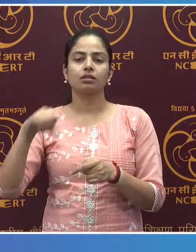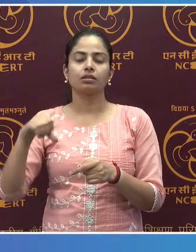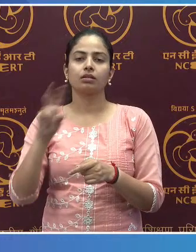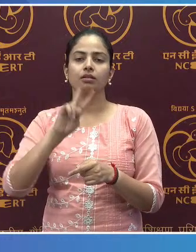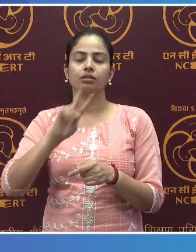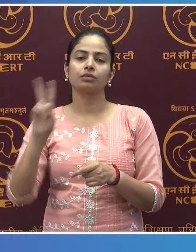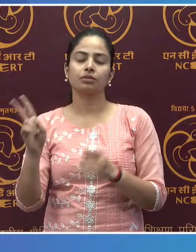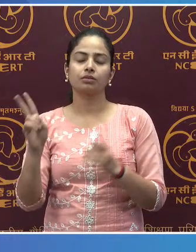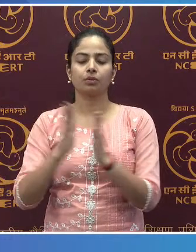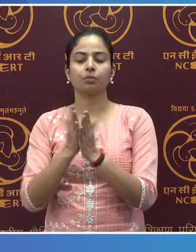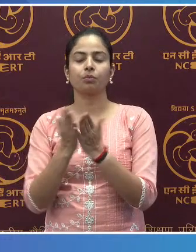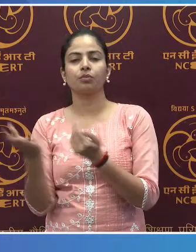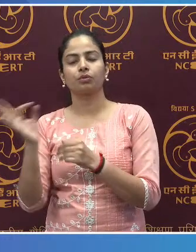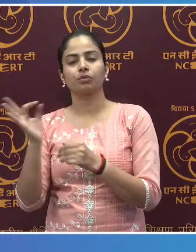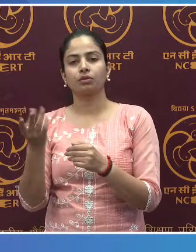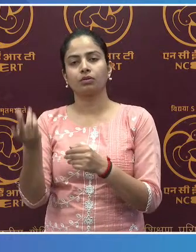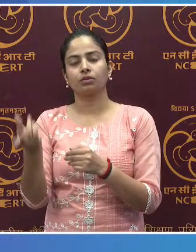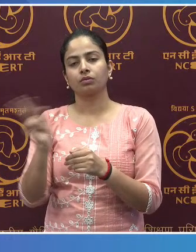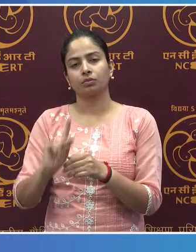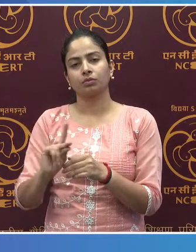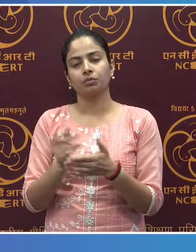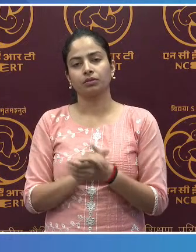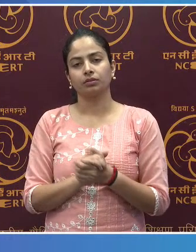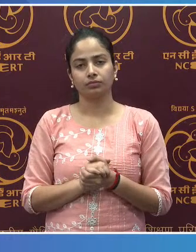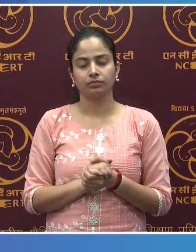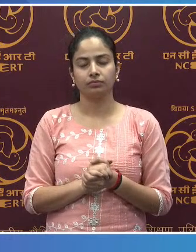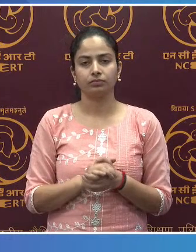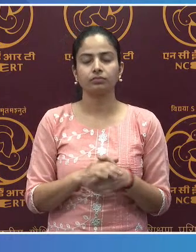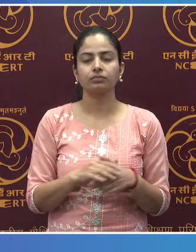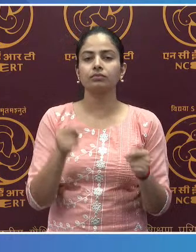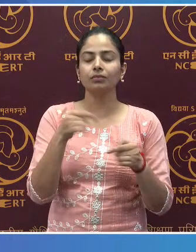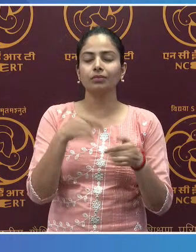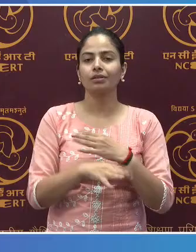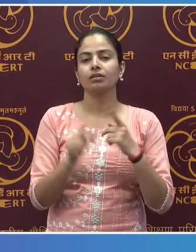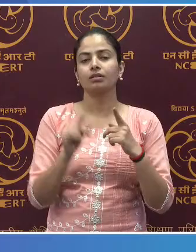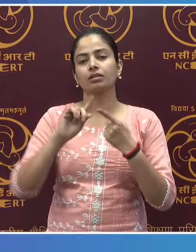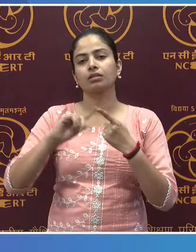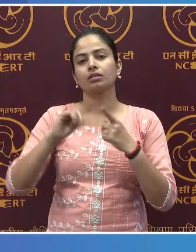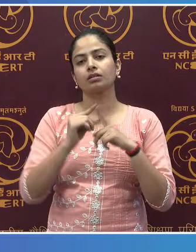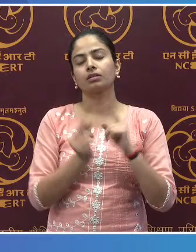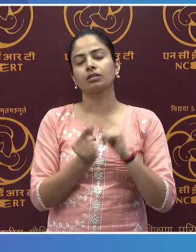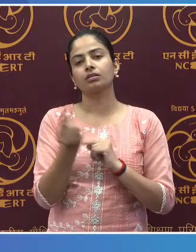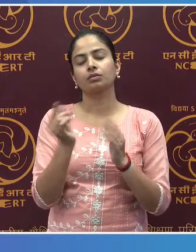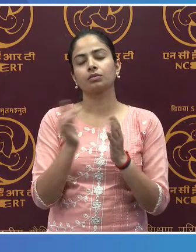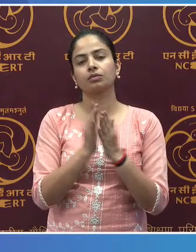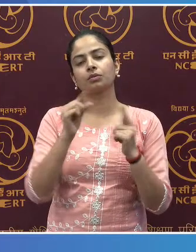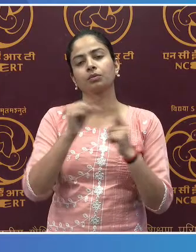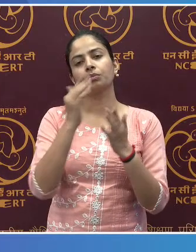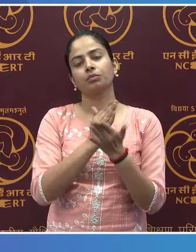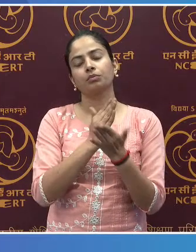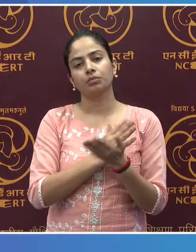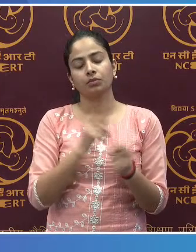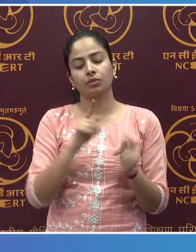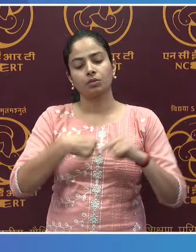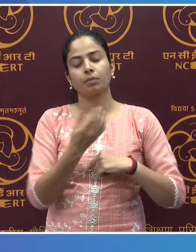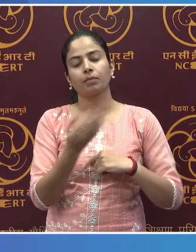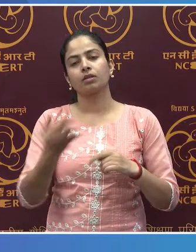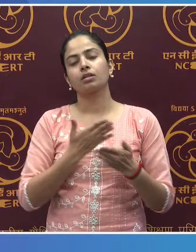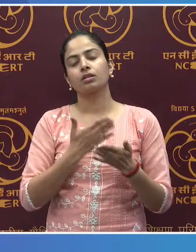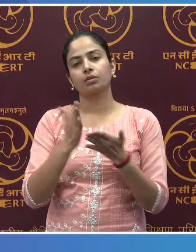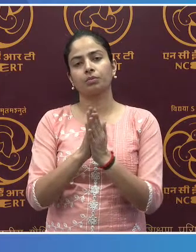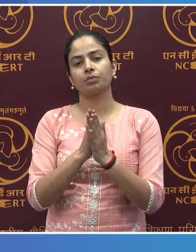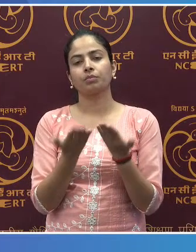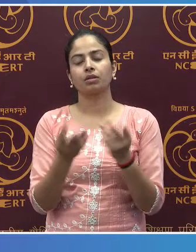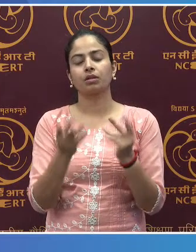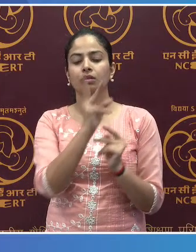again book came. Intermittently some revision happened in the education policy, and thereafter latestly the third